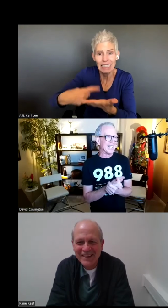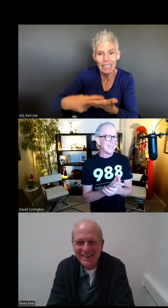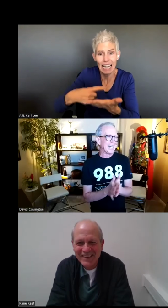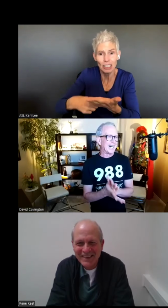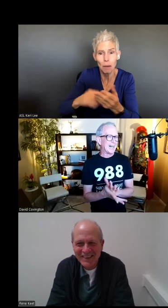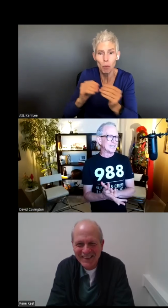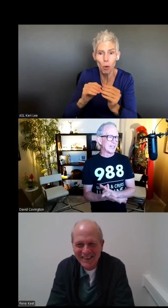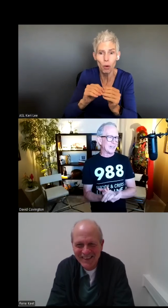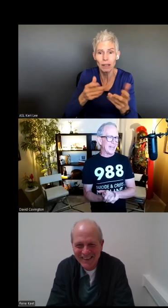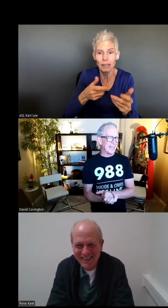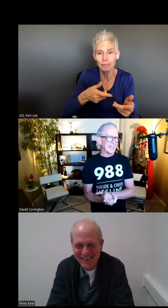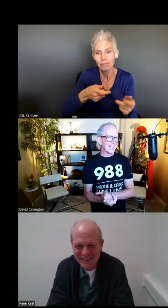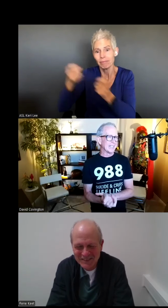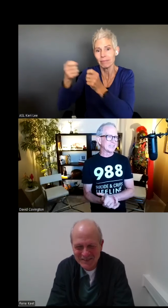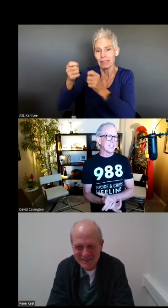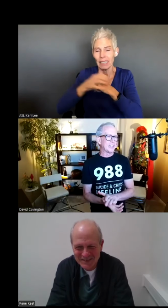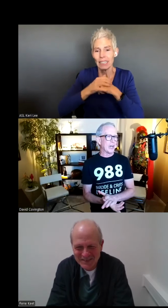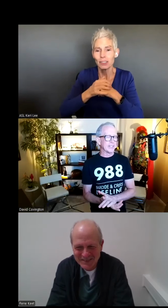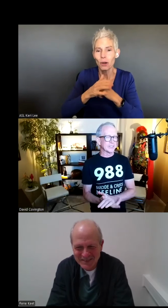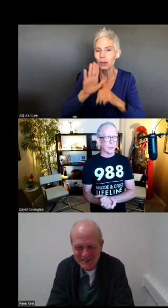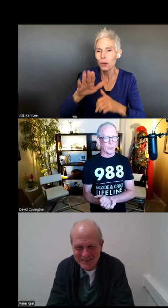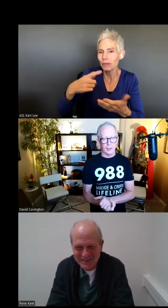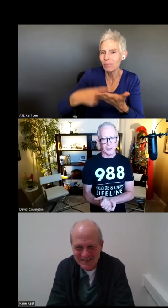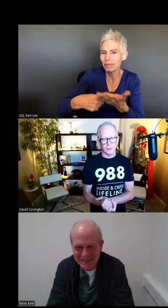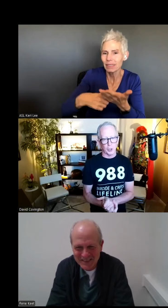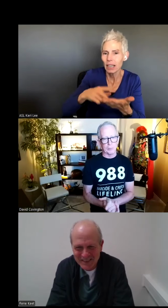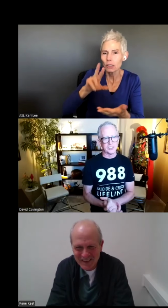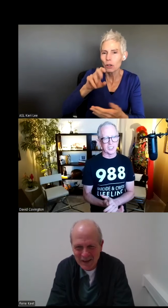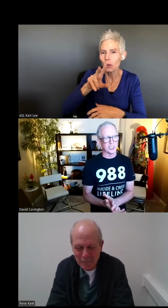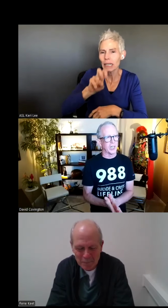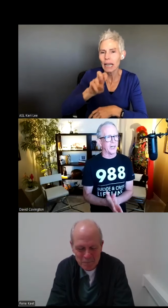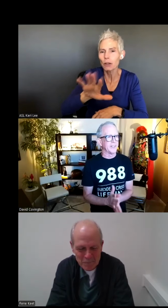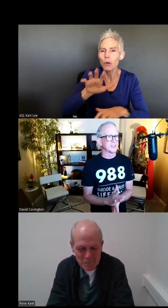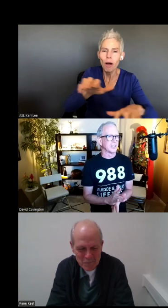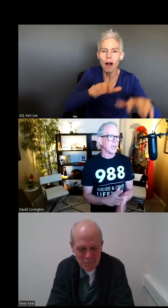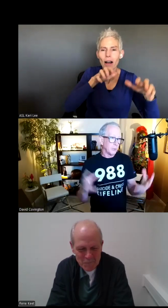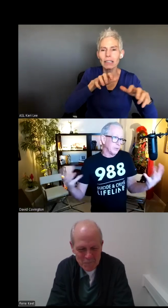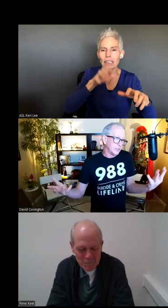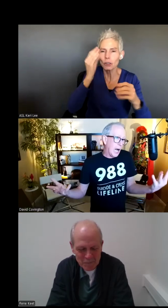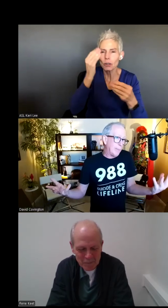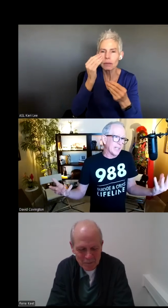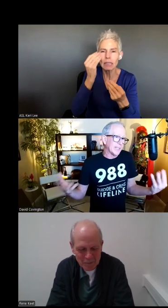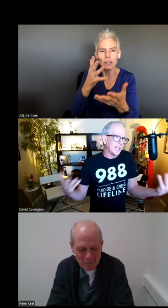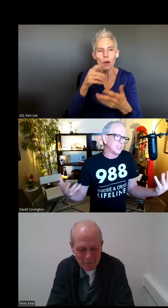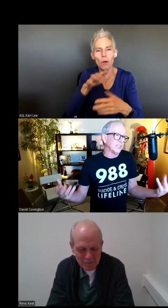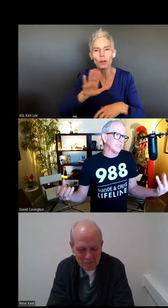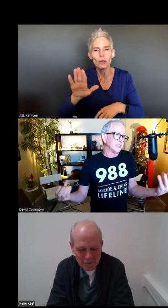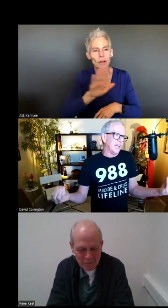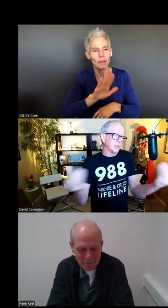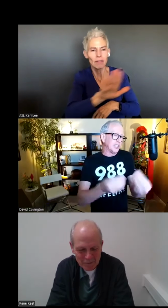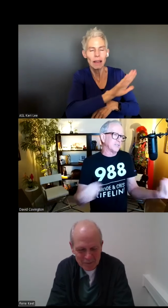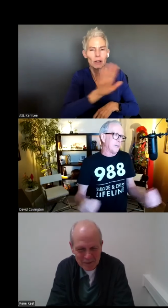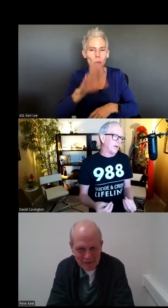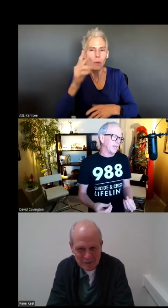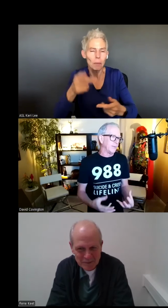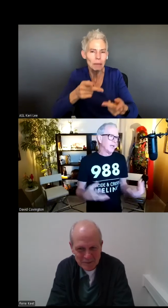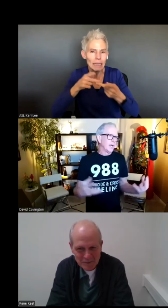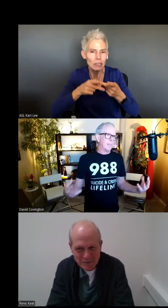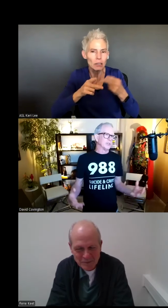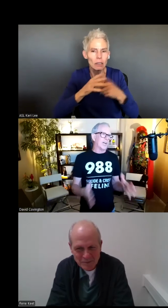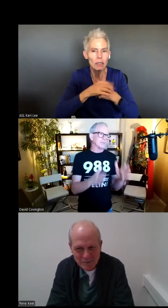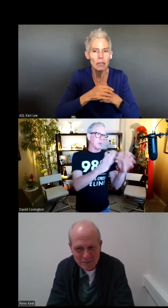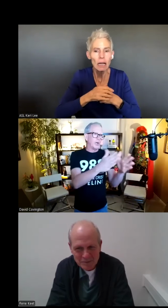that. So Renee, let the audience know where your position on this topic, again, as Justin said, which has merit